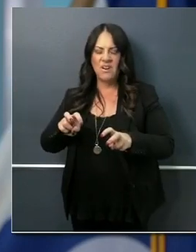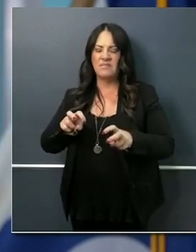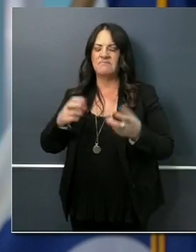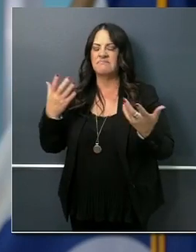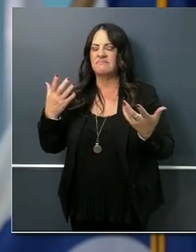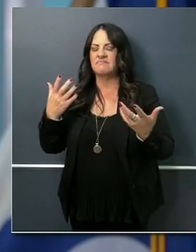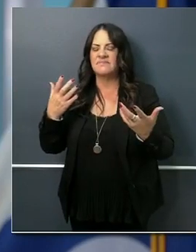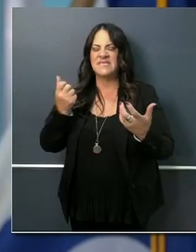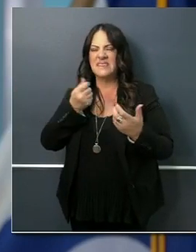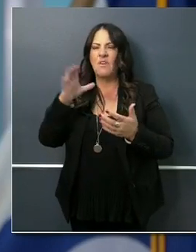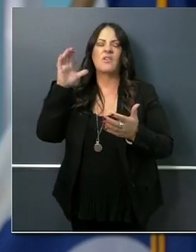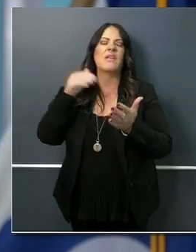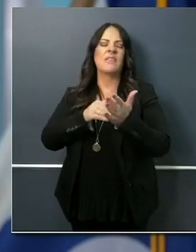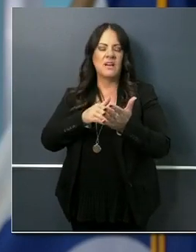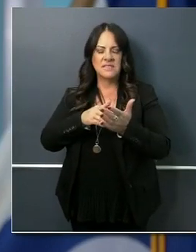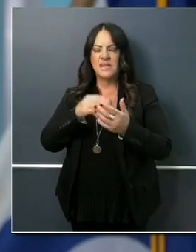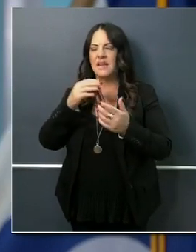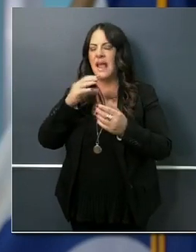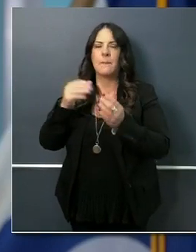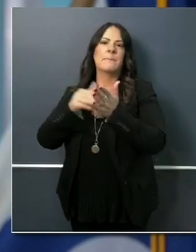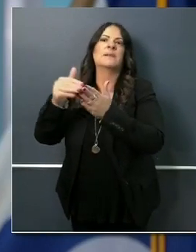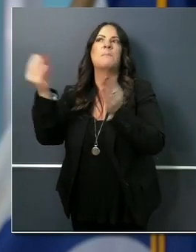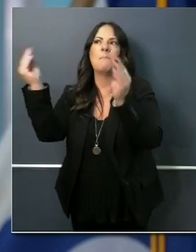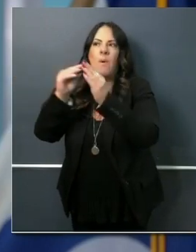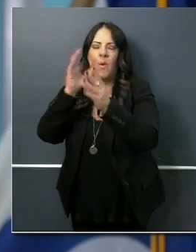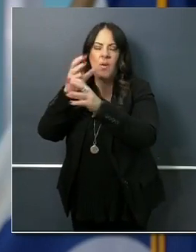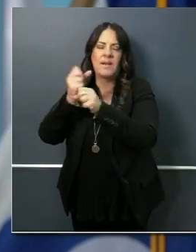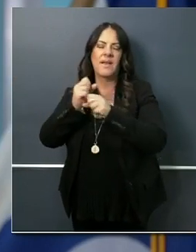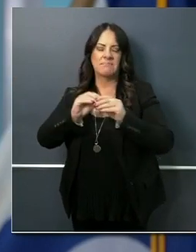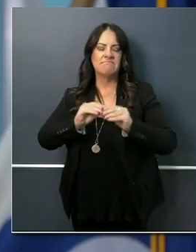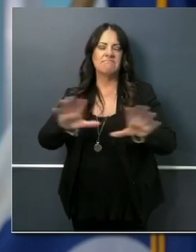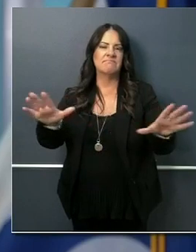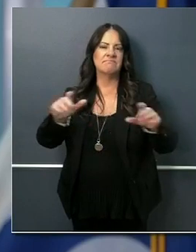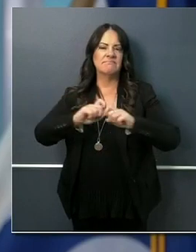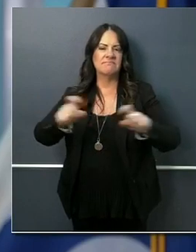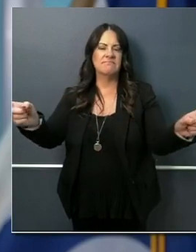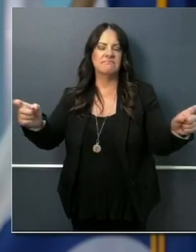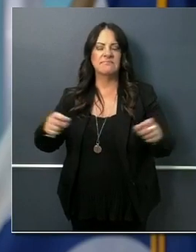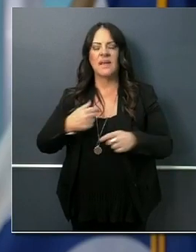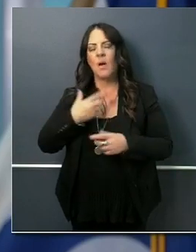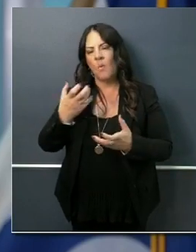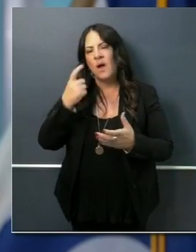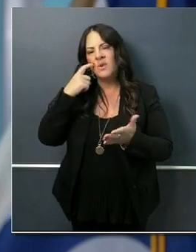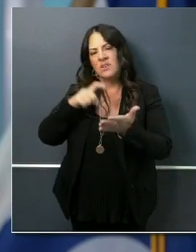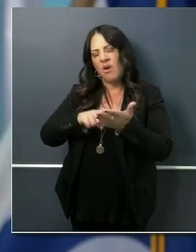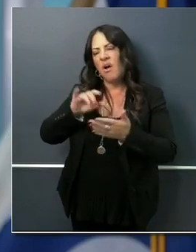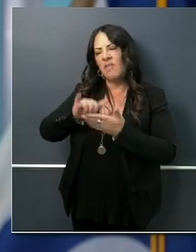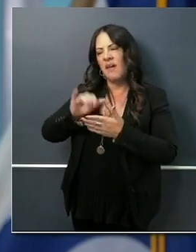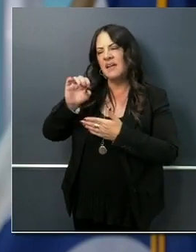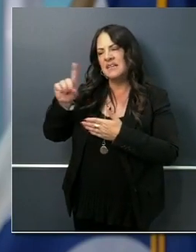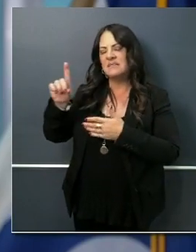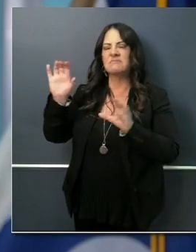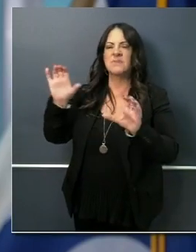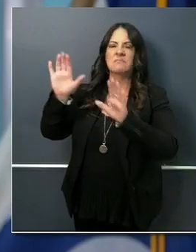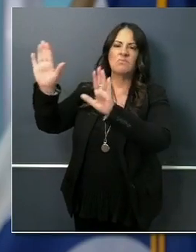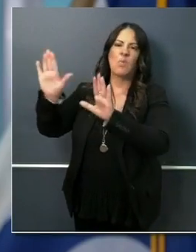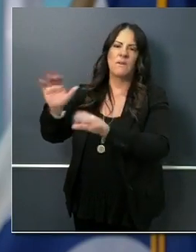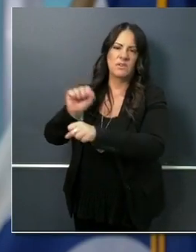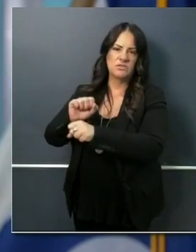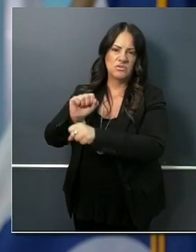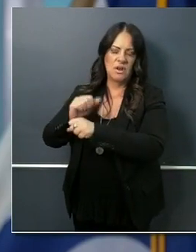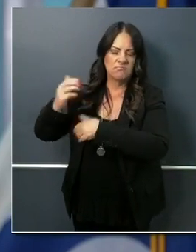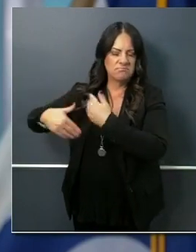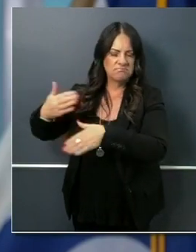millions more will get out as quickly as humanly possible. But I want to just acknowledge their team for a job well done. So